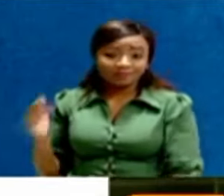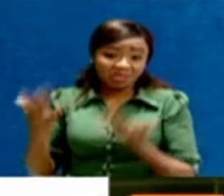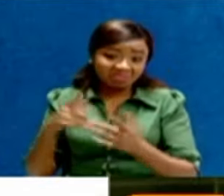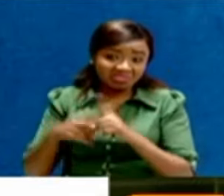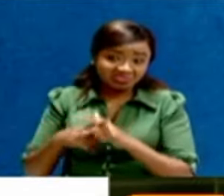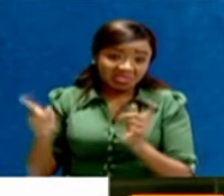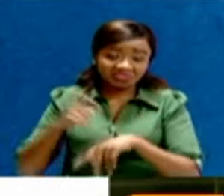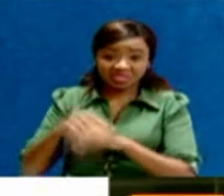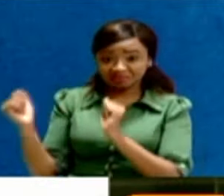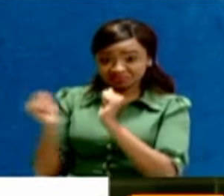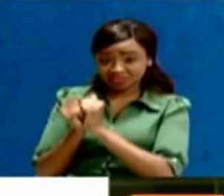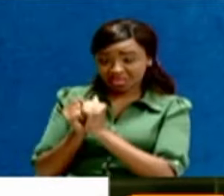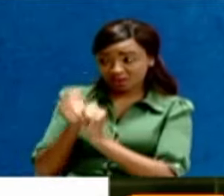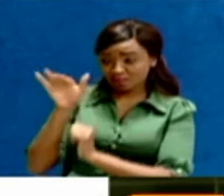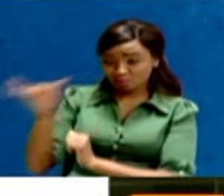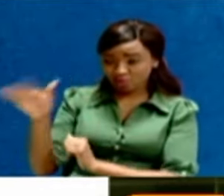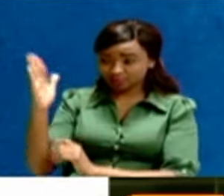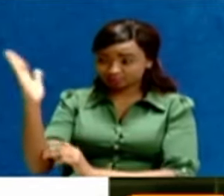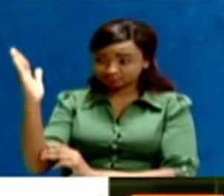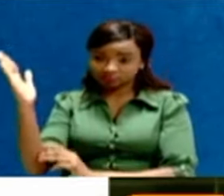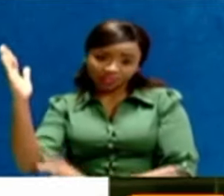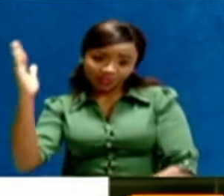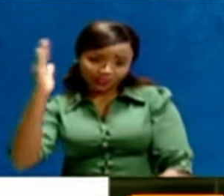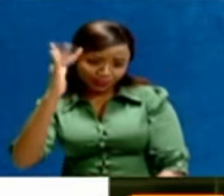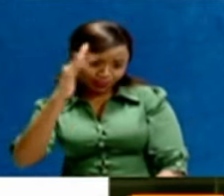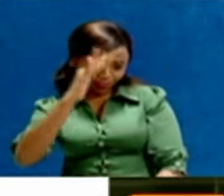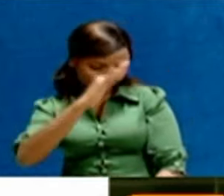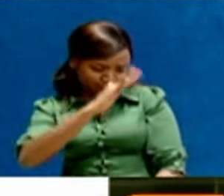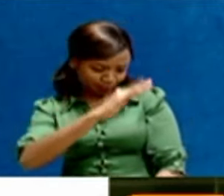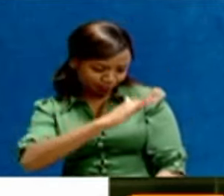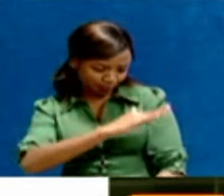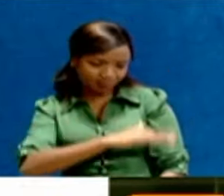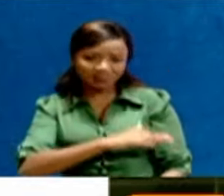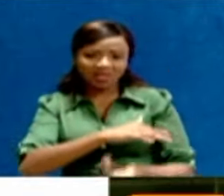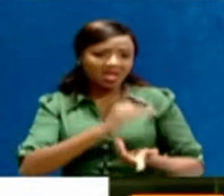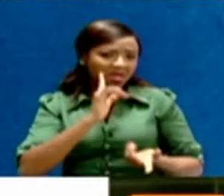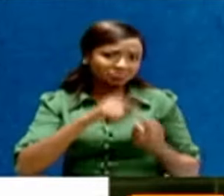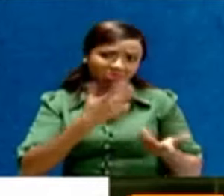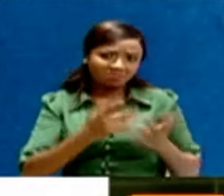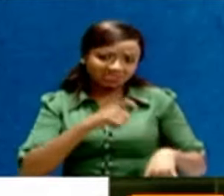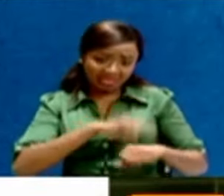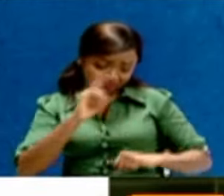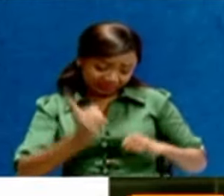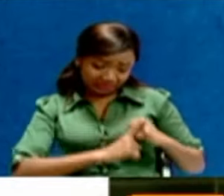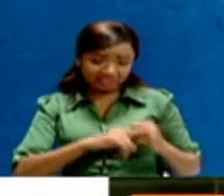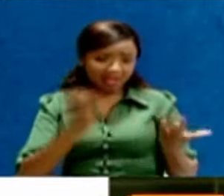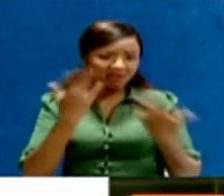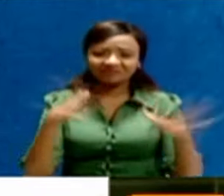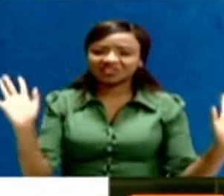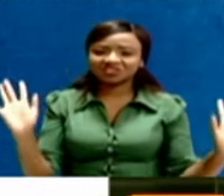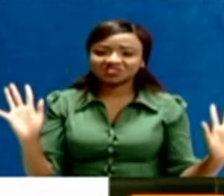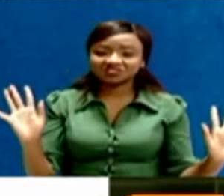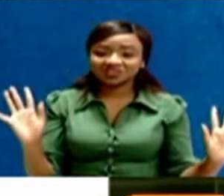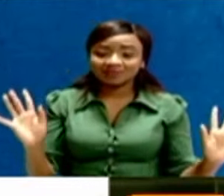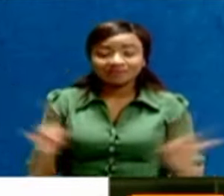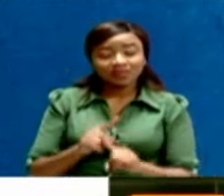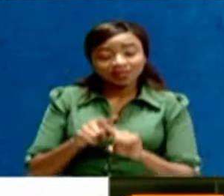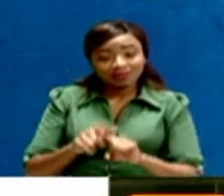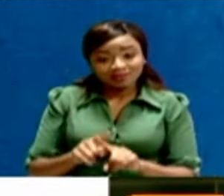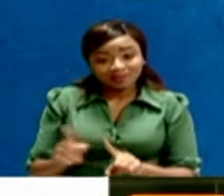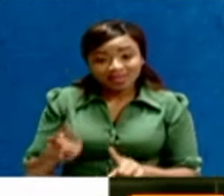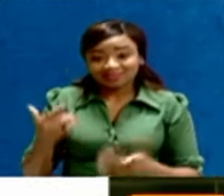started at about 10 a.m., we could have discussed and even gone up to 6 p.m. and finalized the issue. I